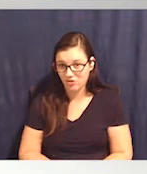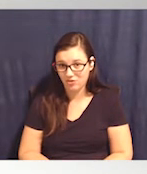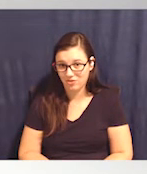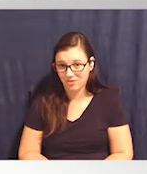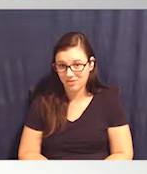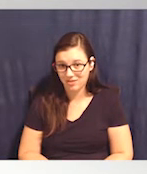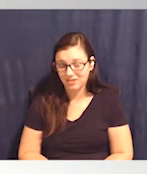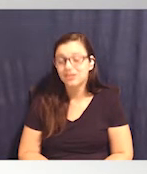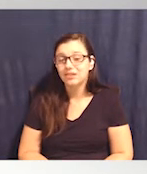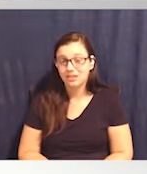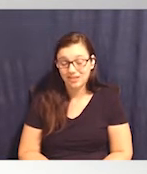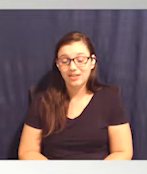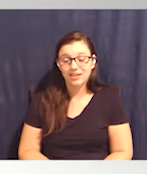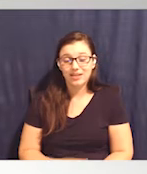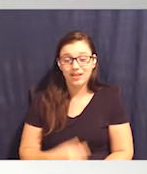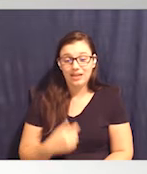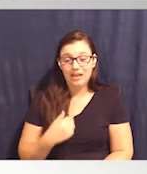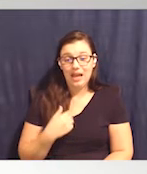started learning.